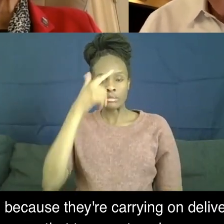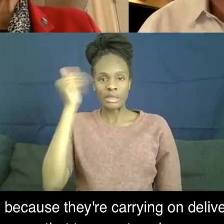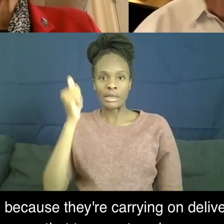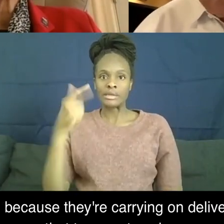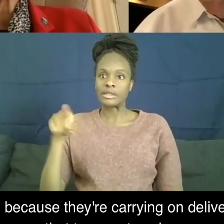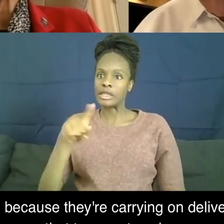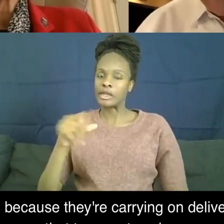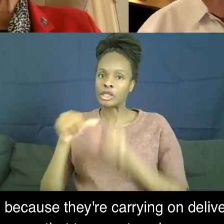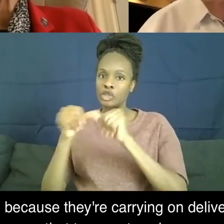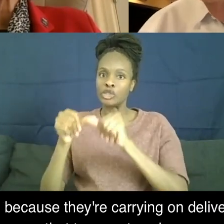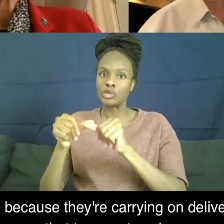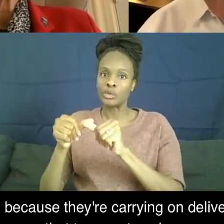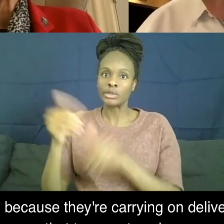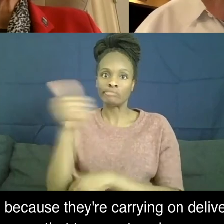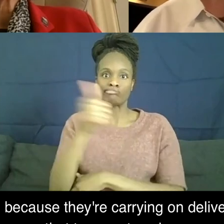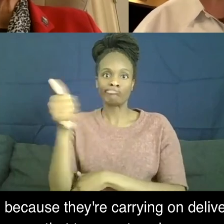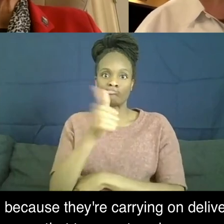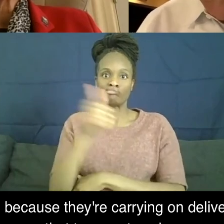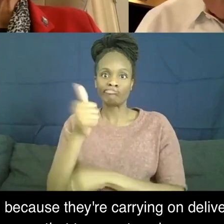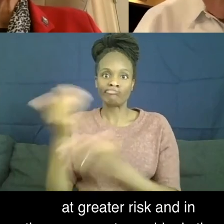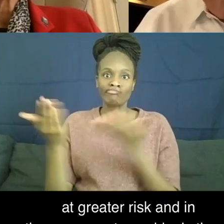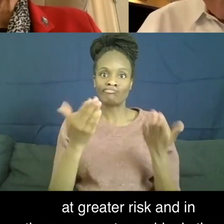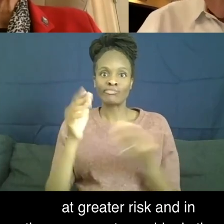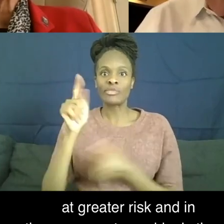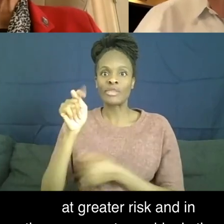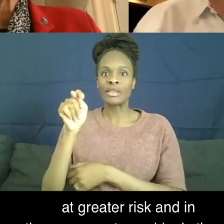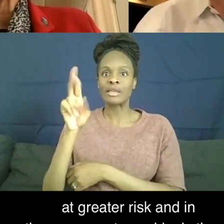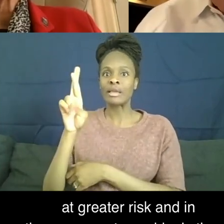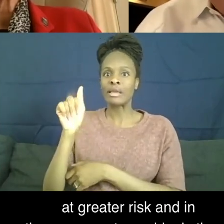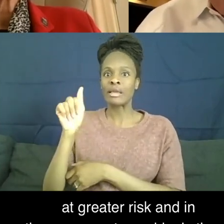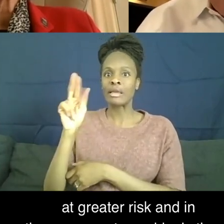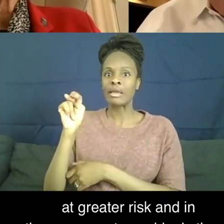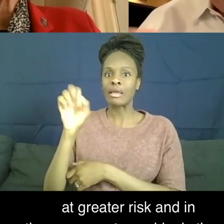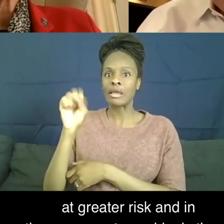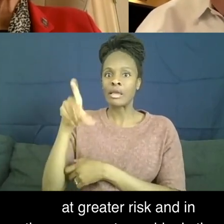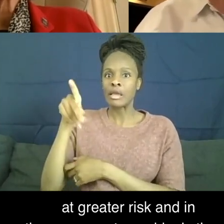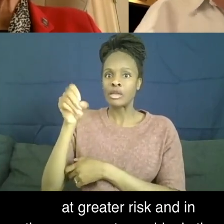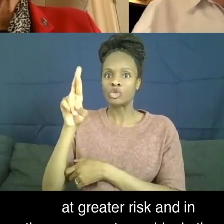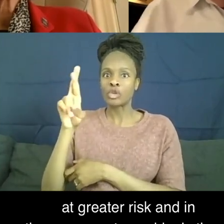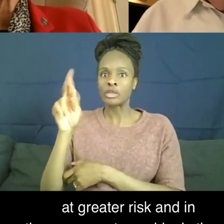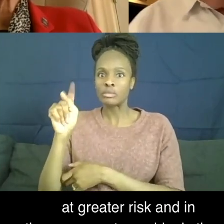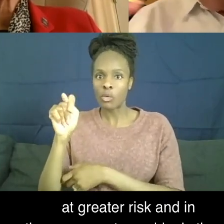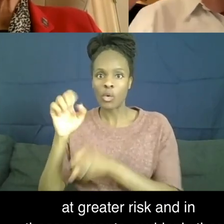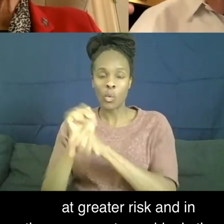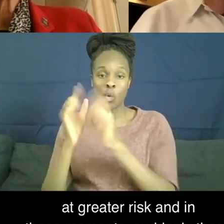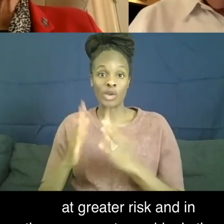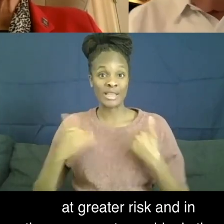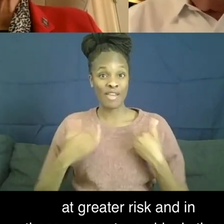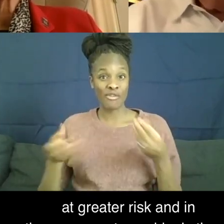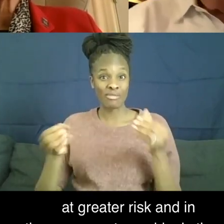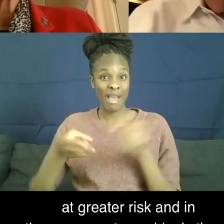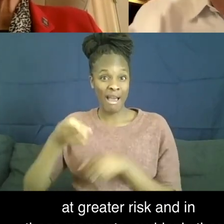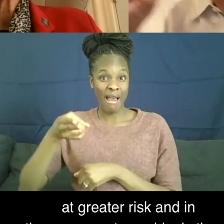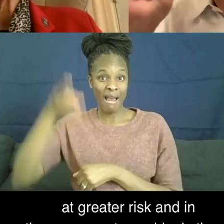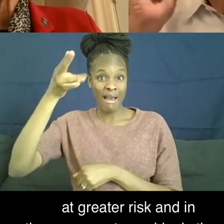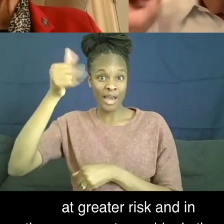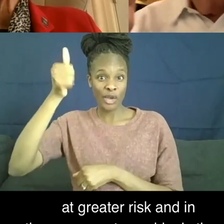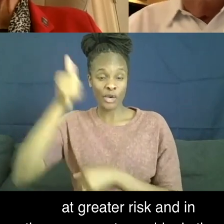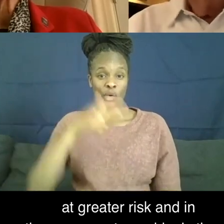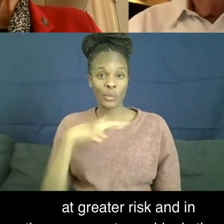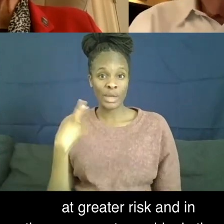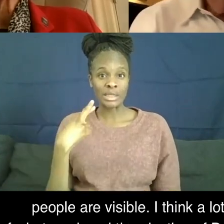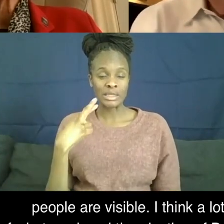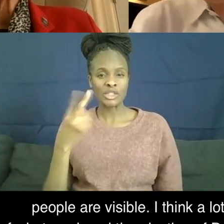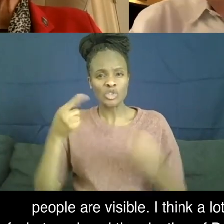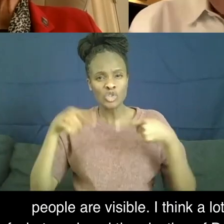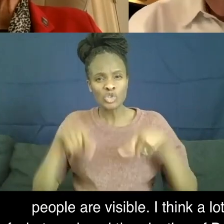uh, transport workers, um, you know, are, you know, are at greater risk. And there's, in these moments, they're